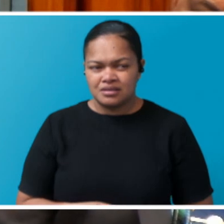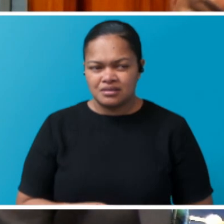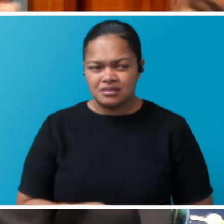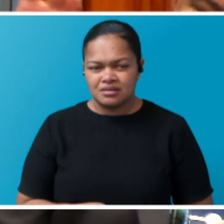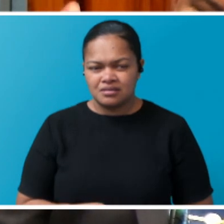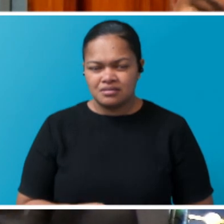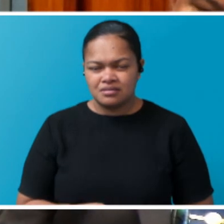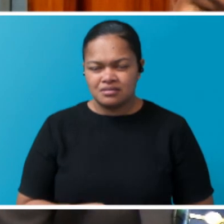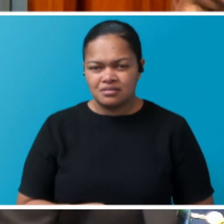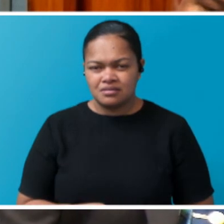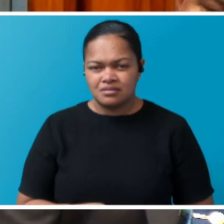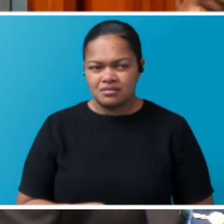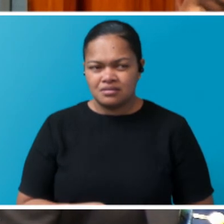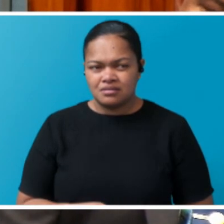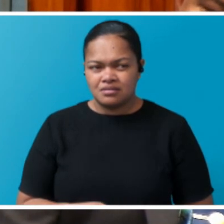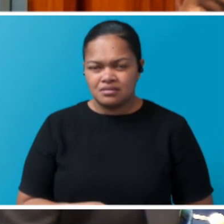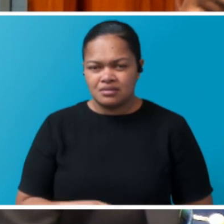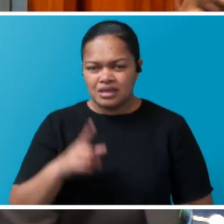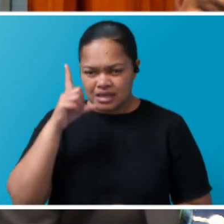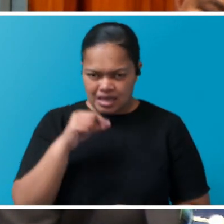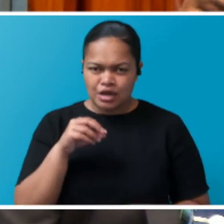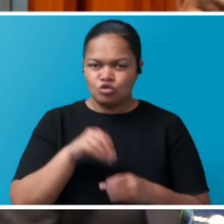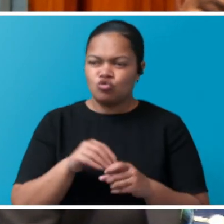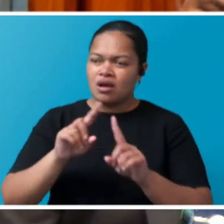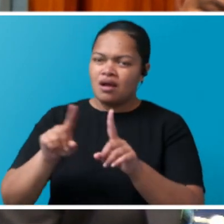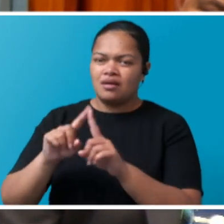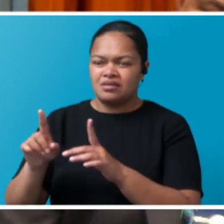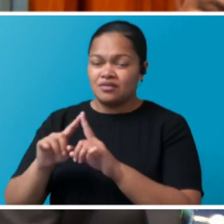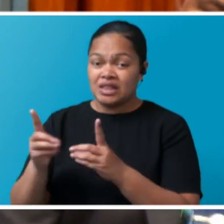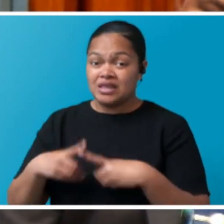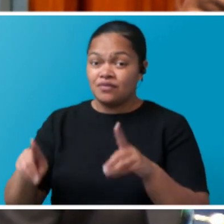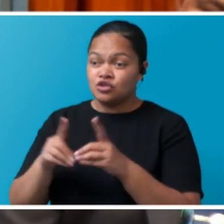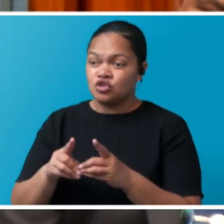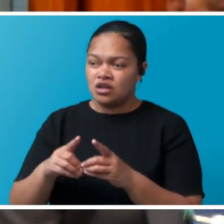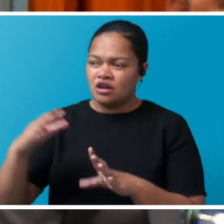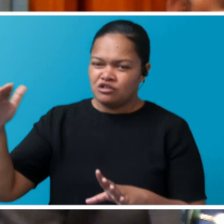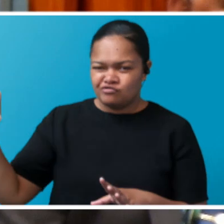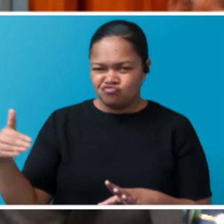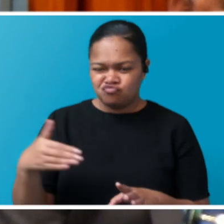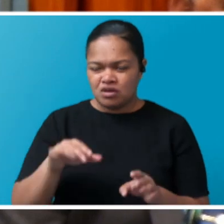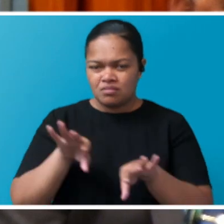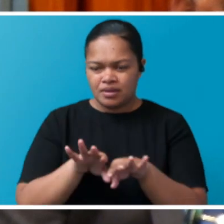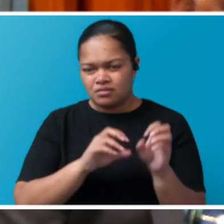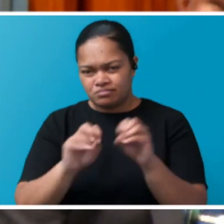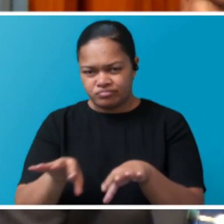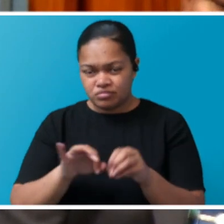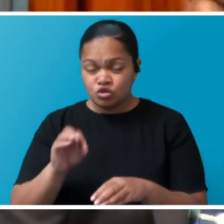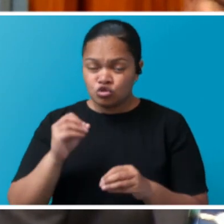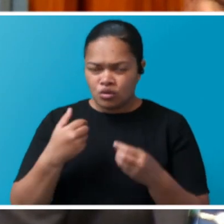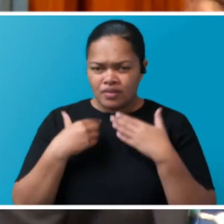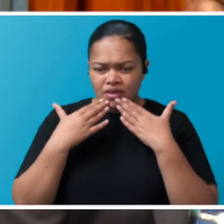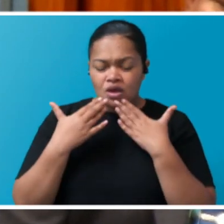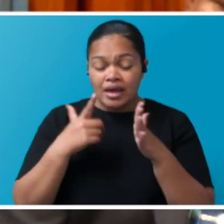include other Western Division dam sites. And that's something that we are really working, and we are so thankful that ADB consultants come on